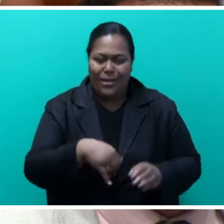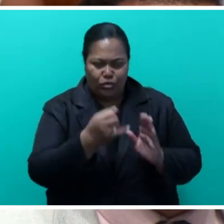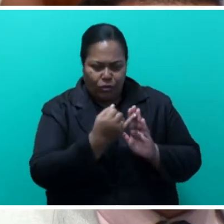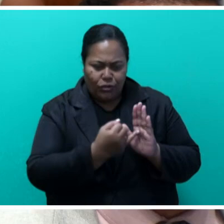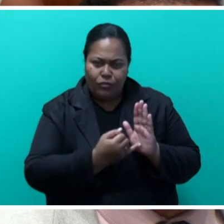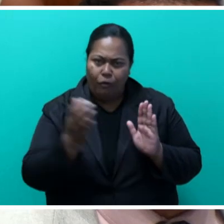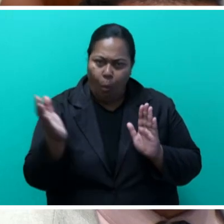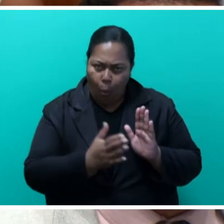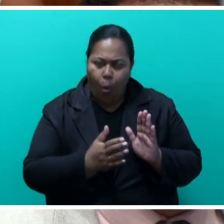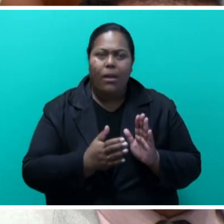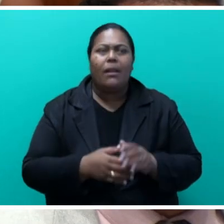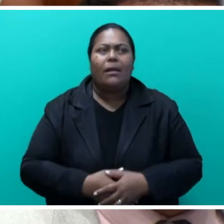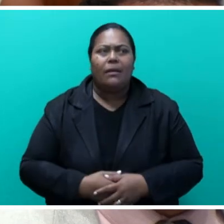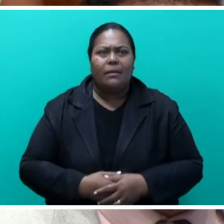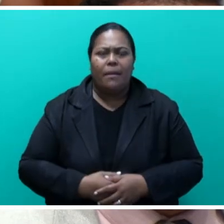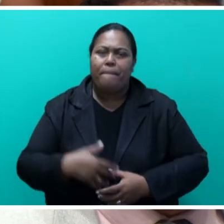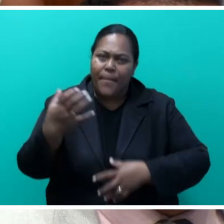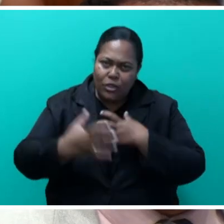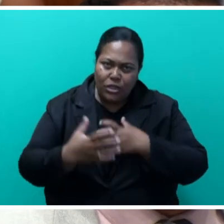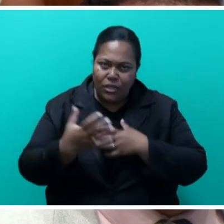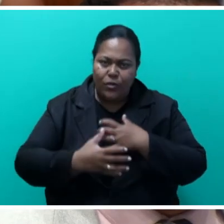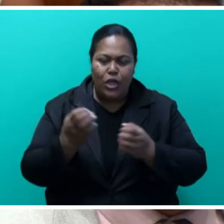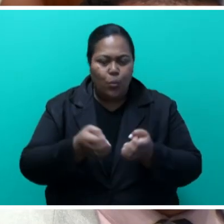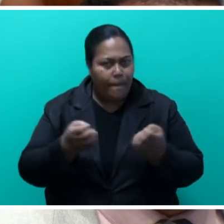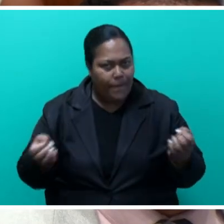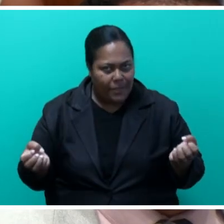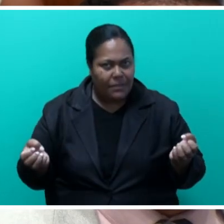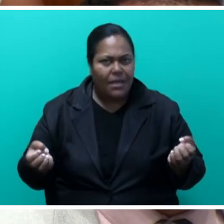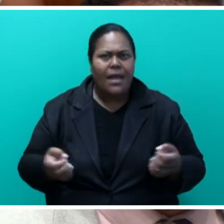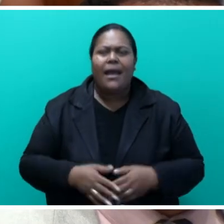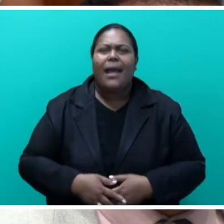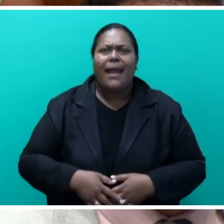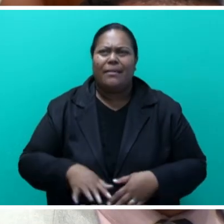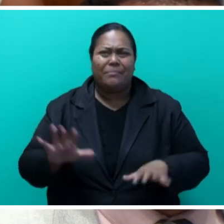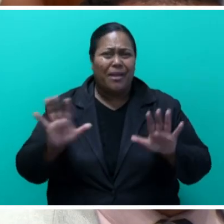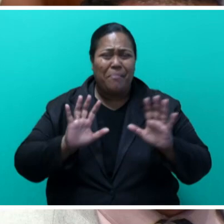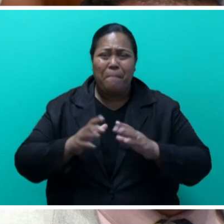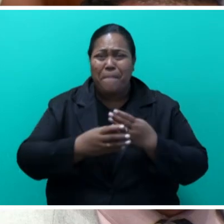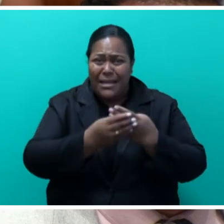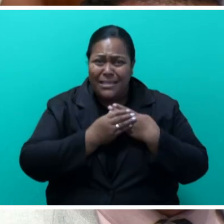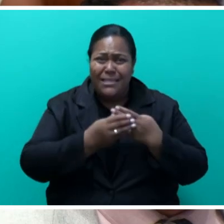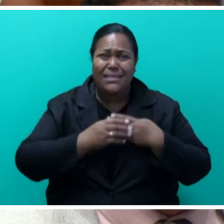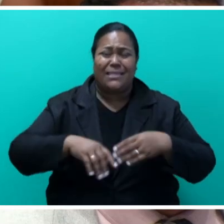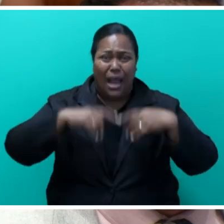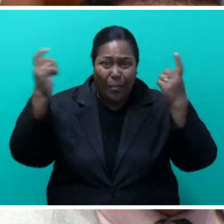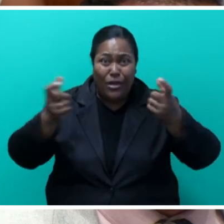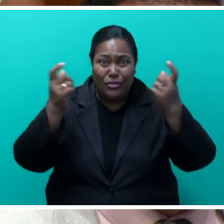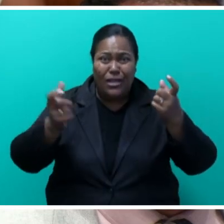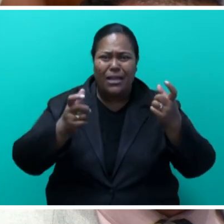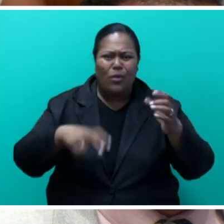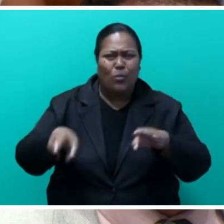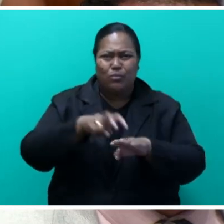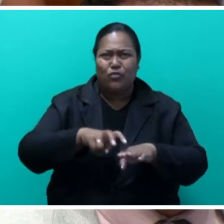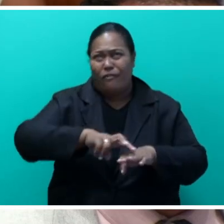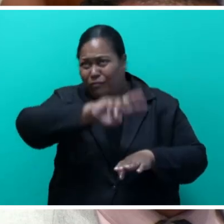plants, equipment, and machinery, including all amusement rides and structures. Prior to any amusement